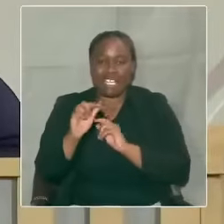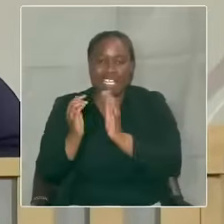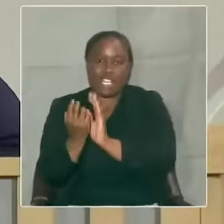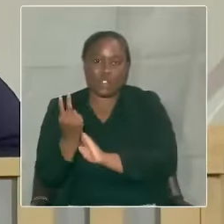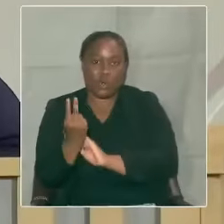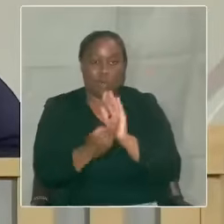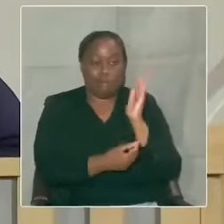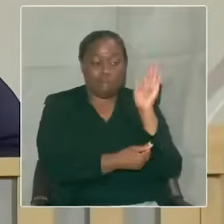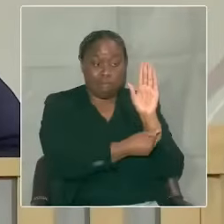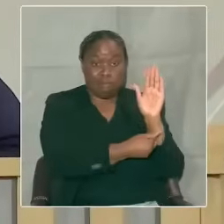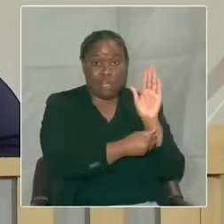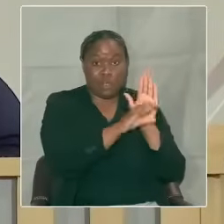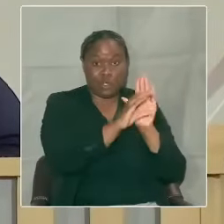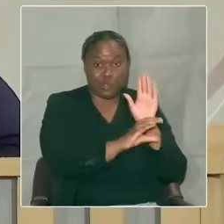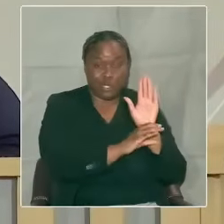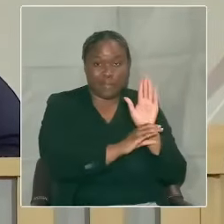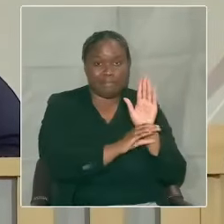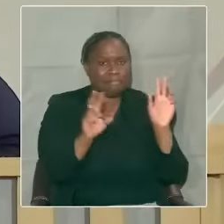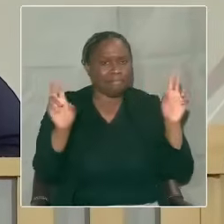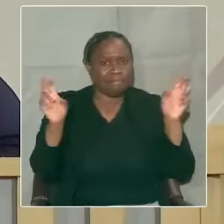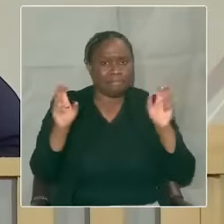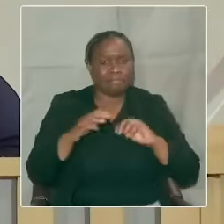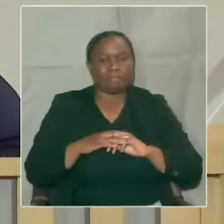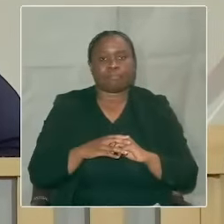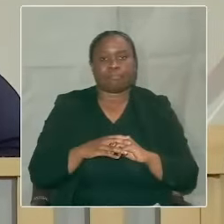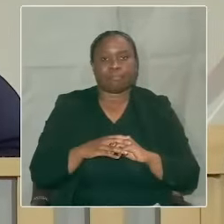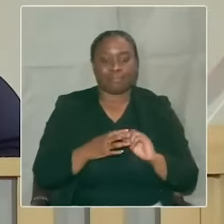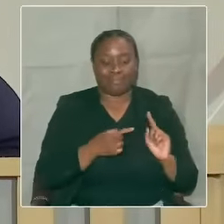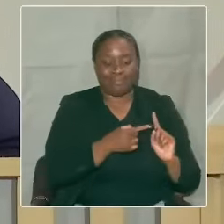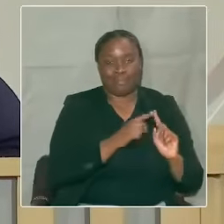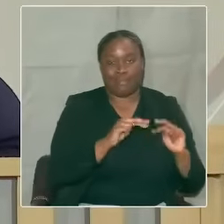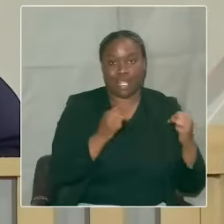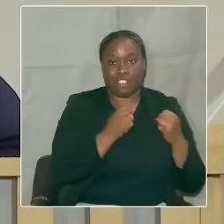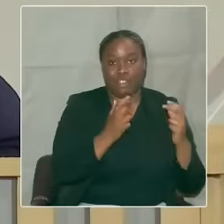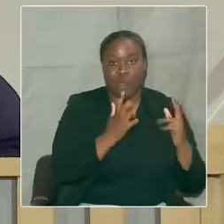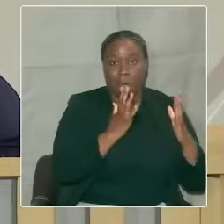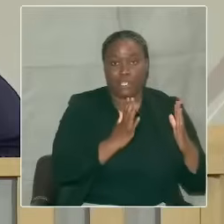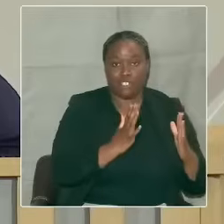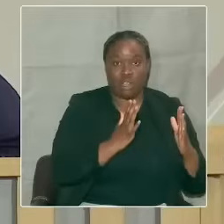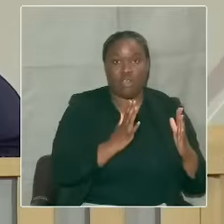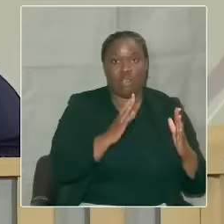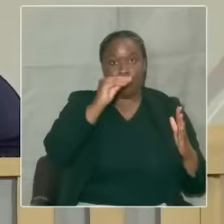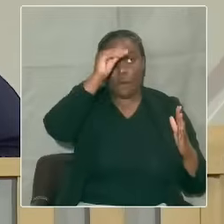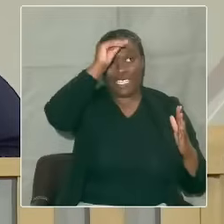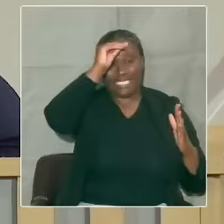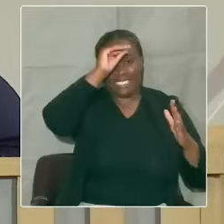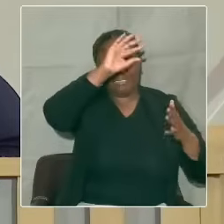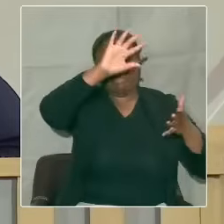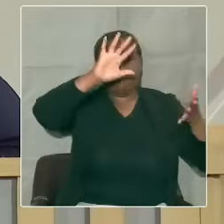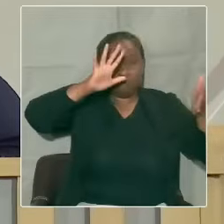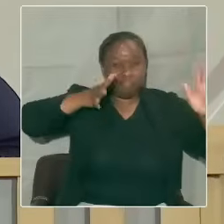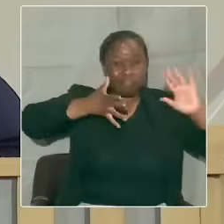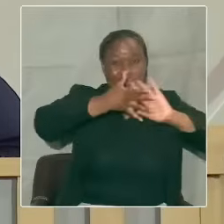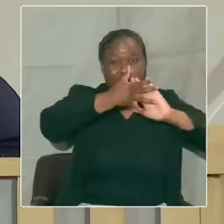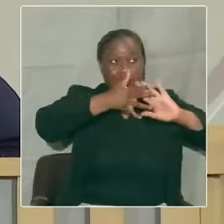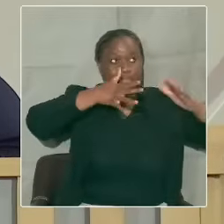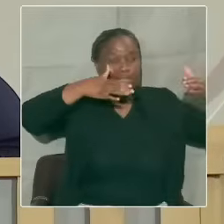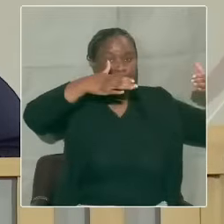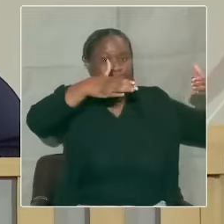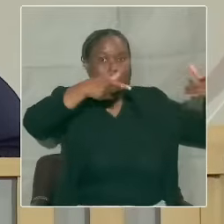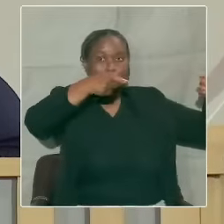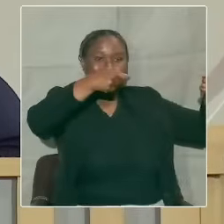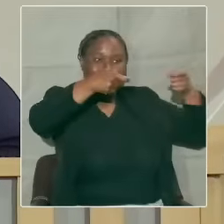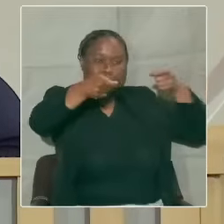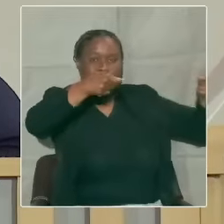of the Constitution states that the National Commissioner must exercise control and manage the police service in accordance with the